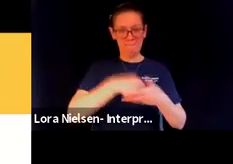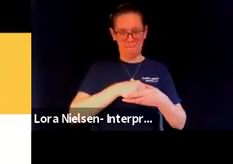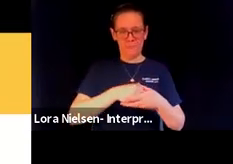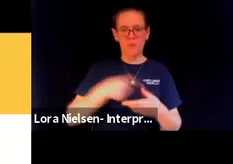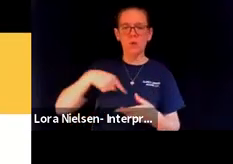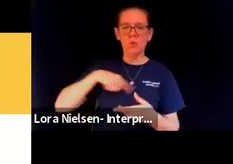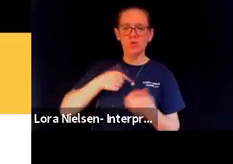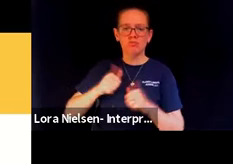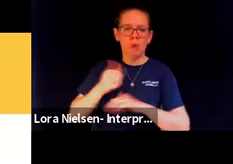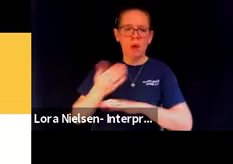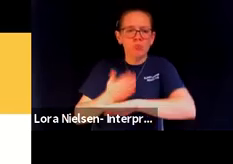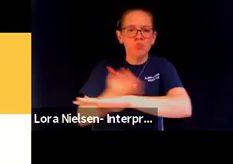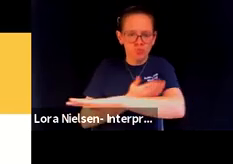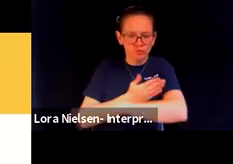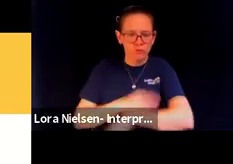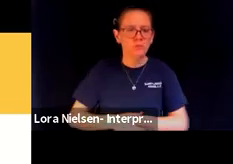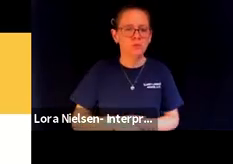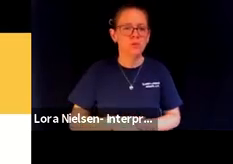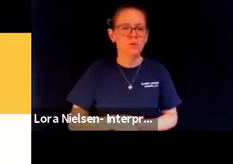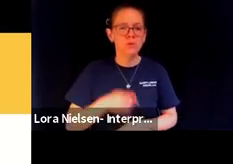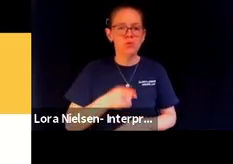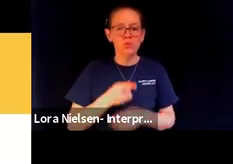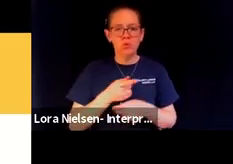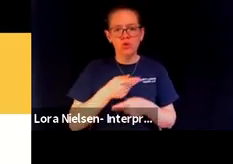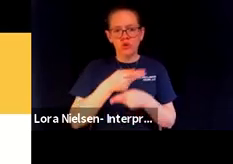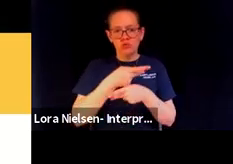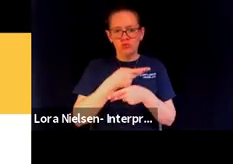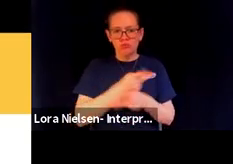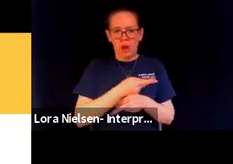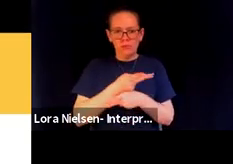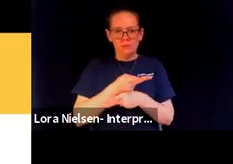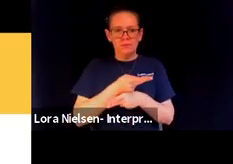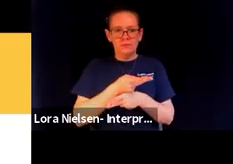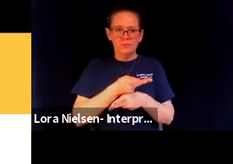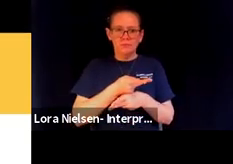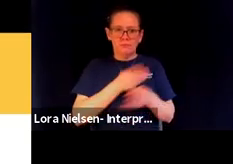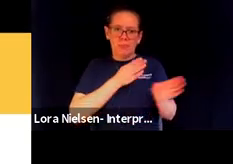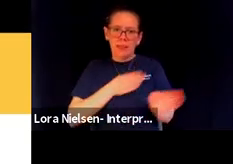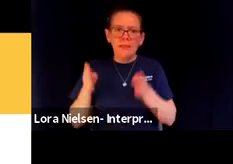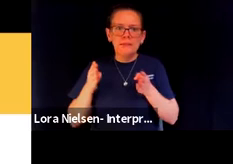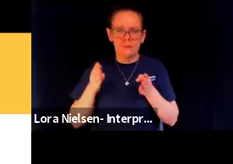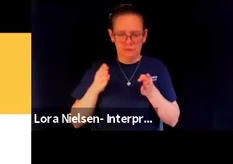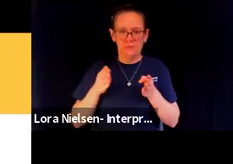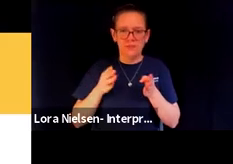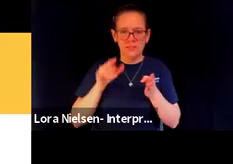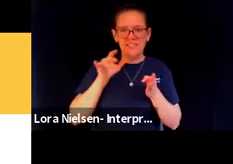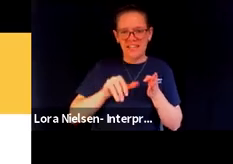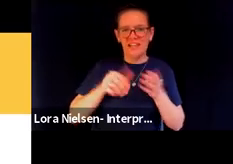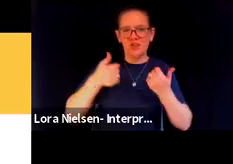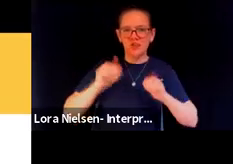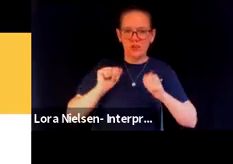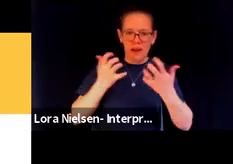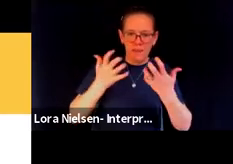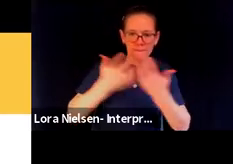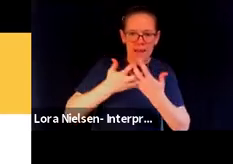our guidelines for what we're going to build for that year. And so we, again, try to align this to the company goals. We try to align this to our internal product goals.